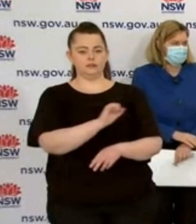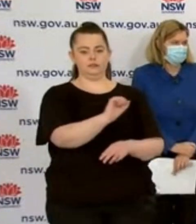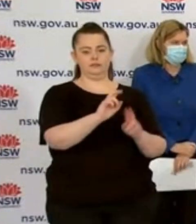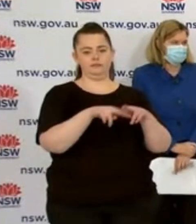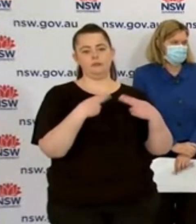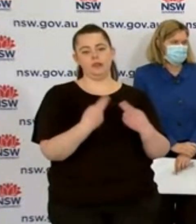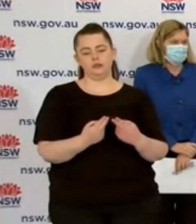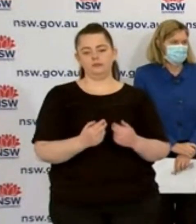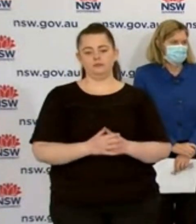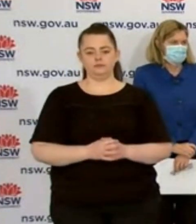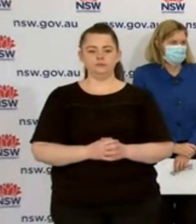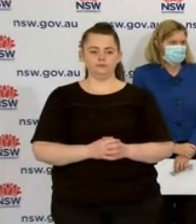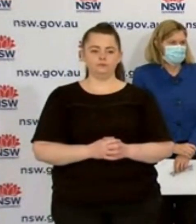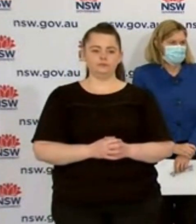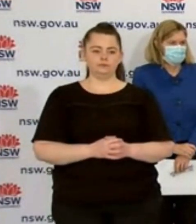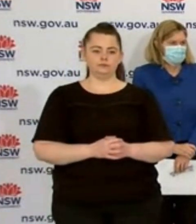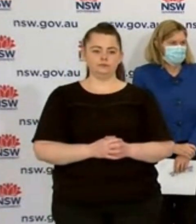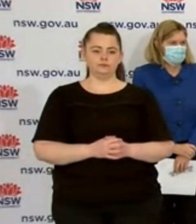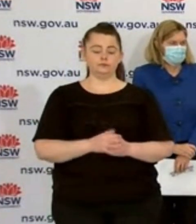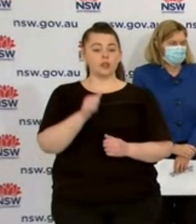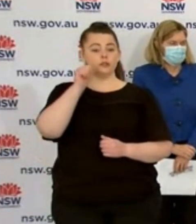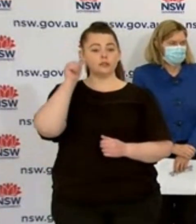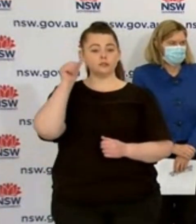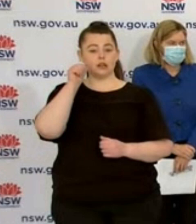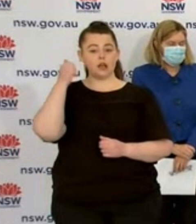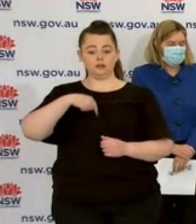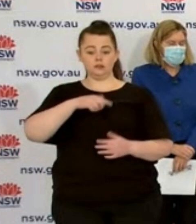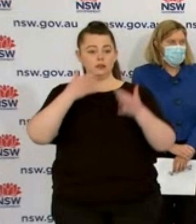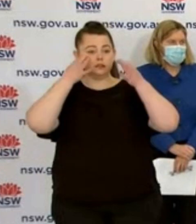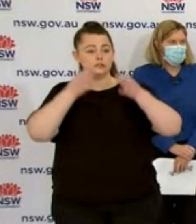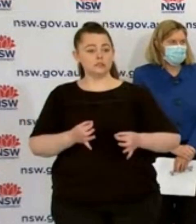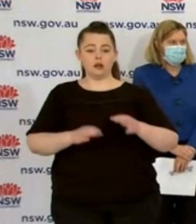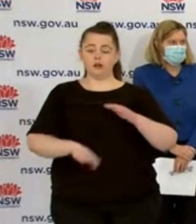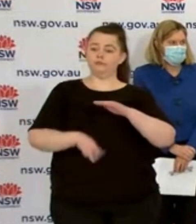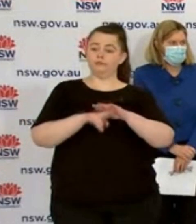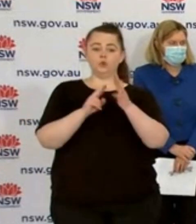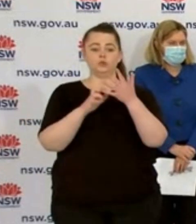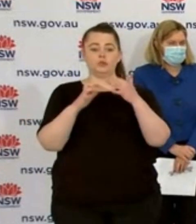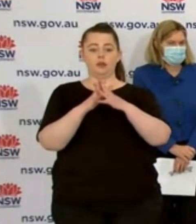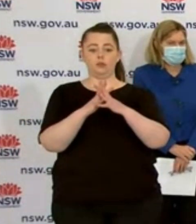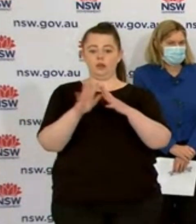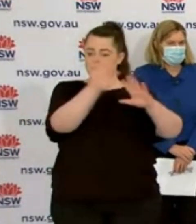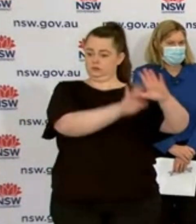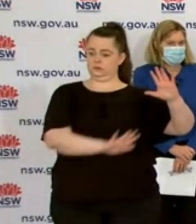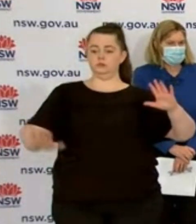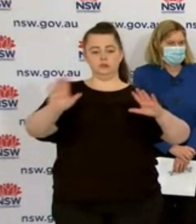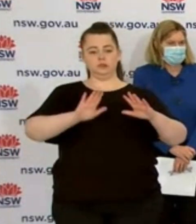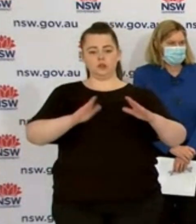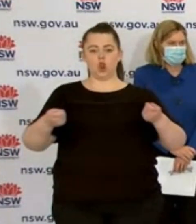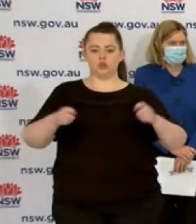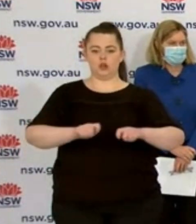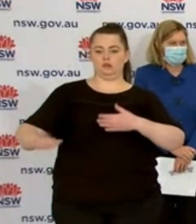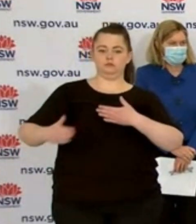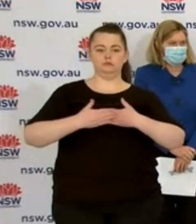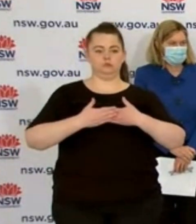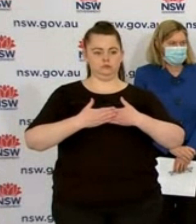recent outbreak. Yesterday we made the decision to lock down regional and rural New South Wales, and confronted with the data and the information from